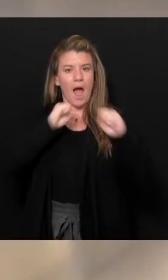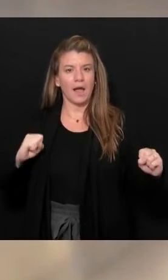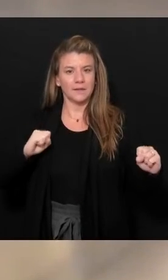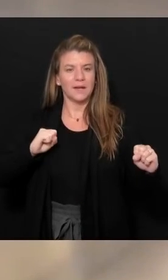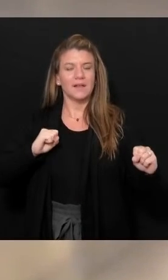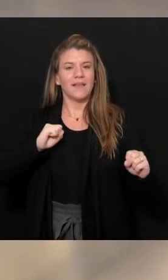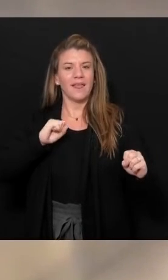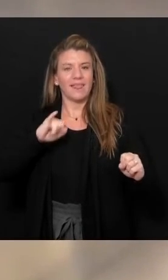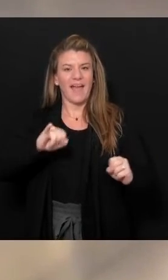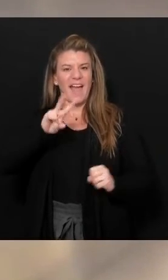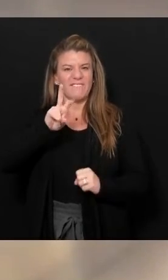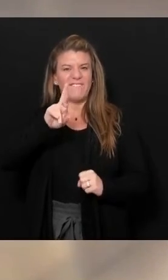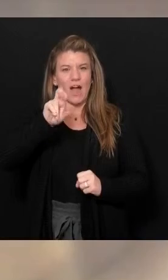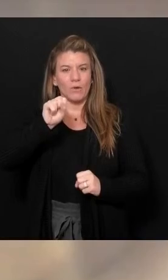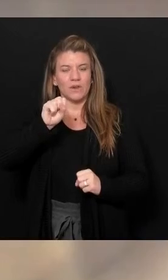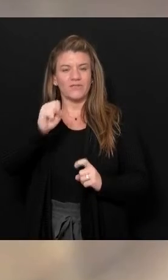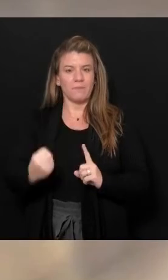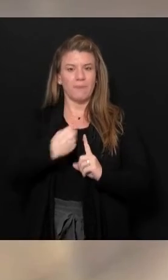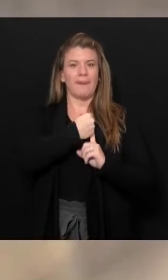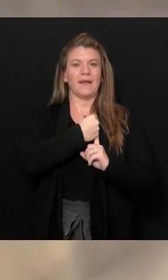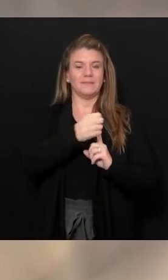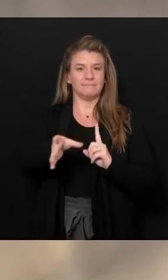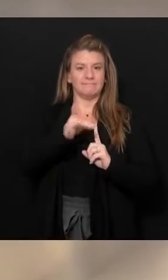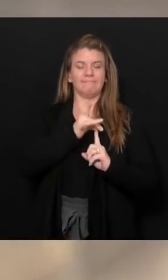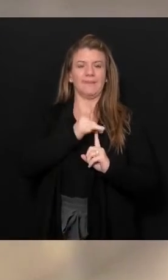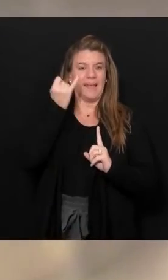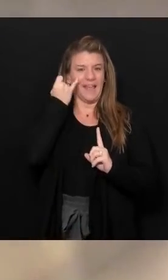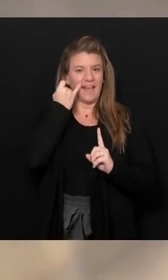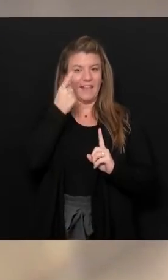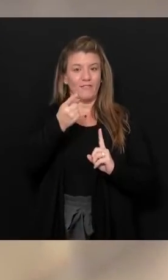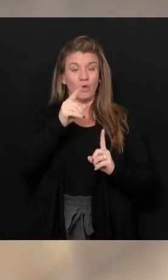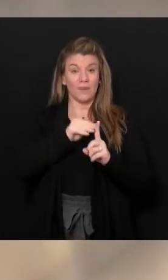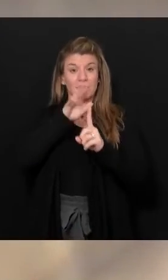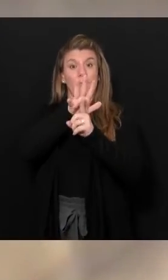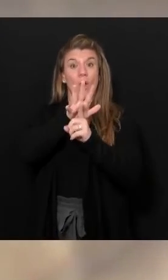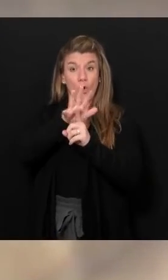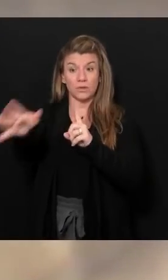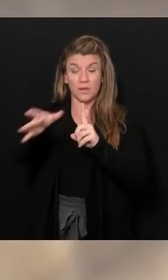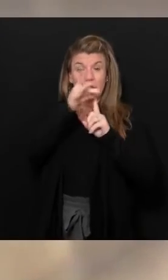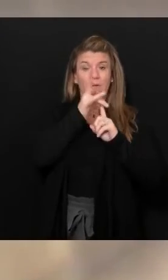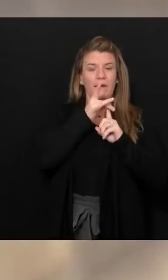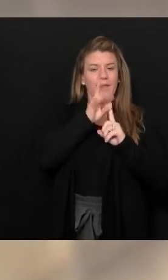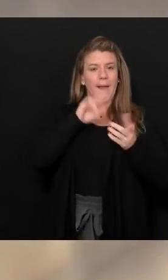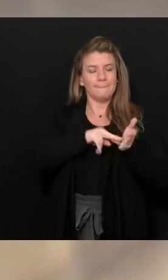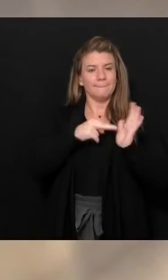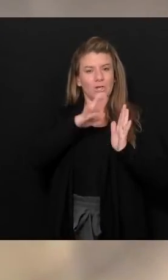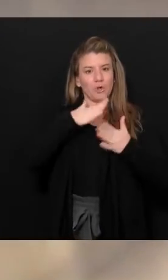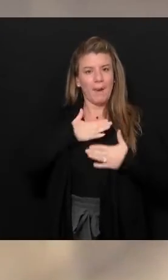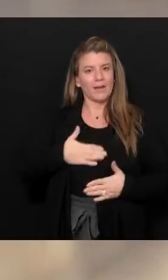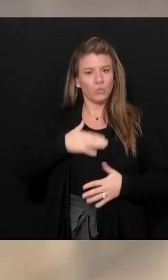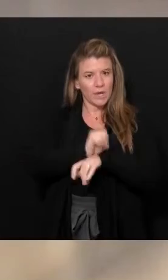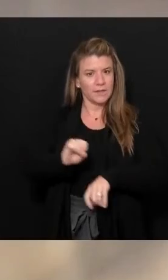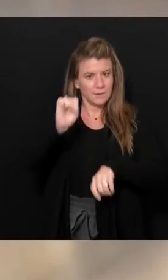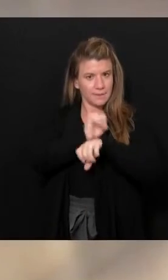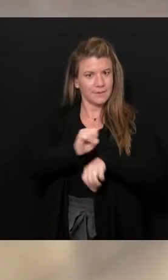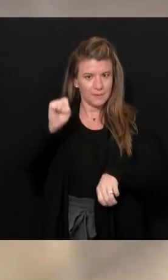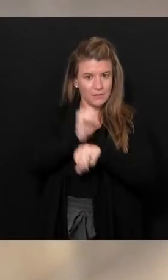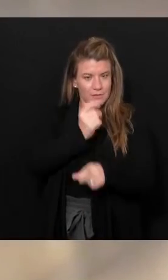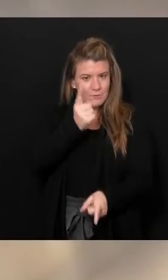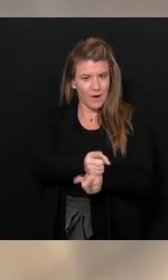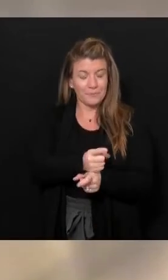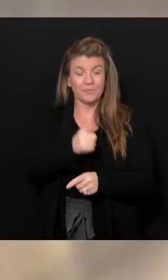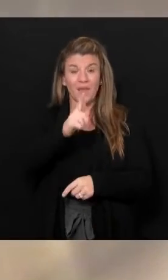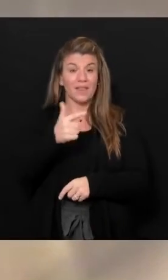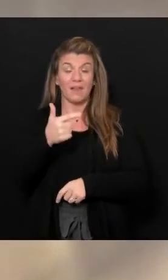from infecting you if you ever became infected or exposed to that virus. The vaccine is not a